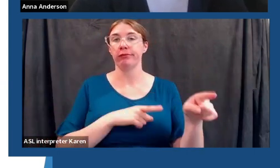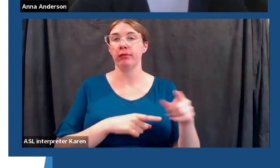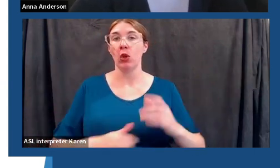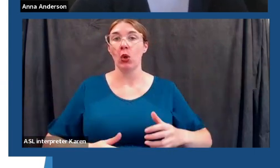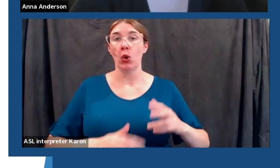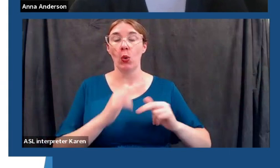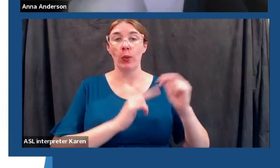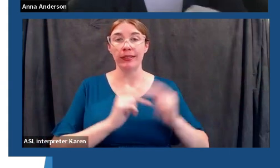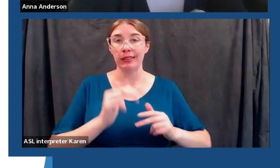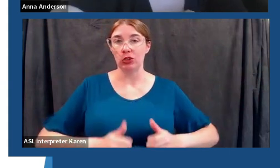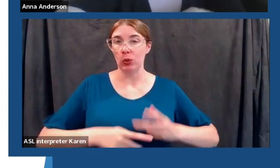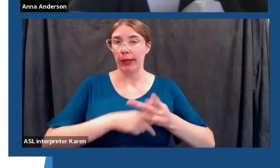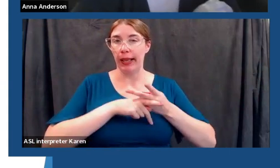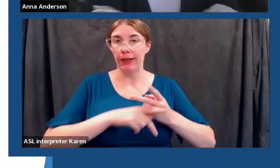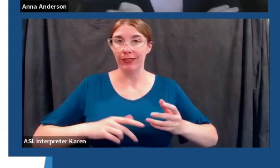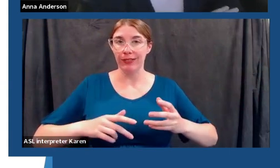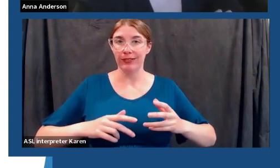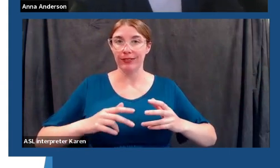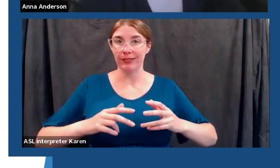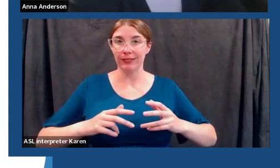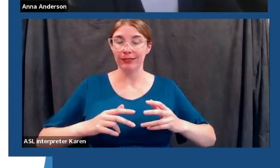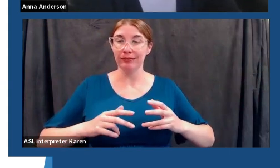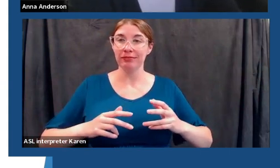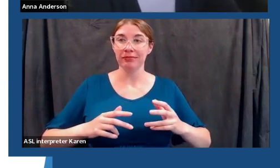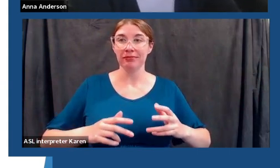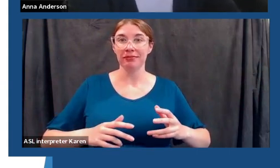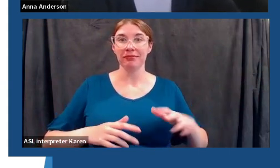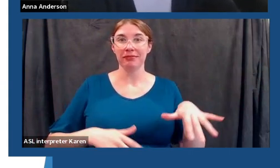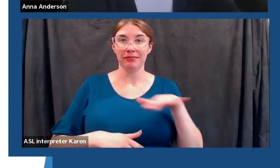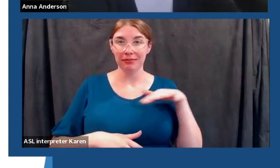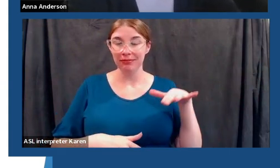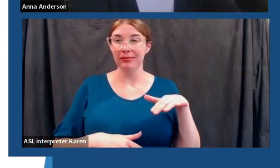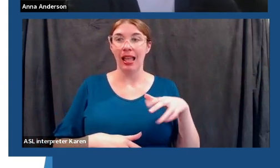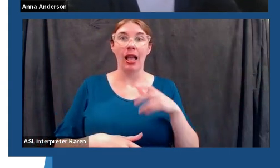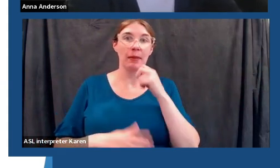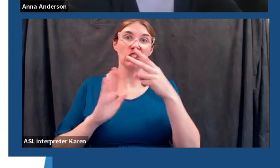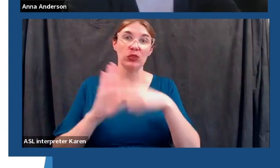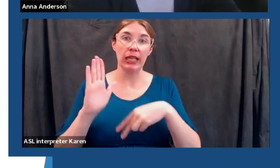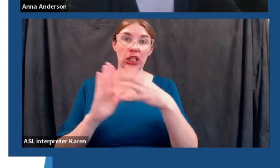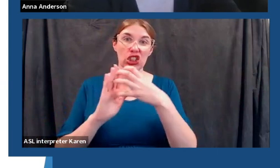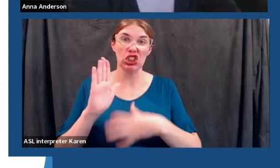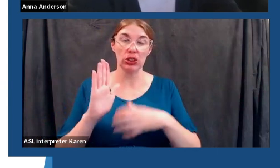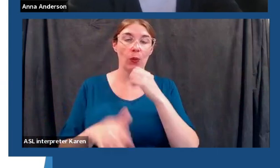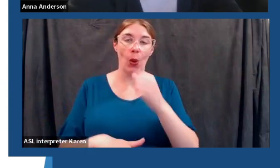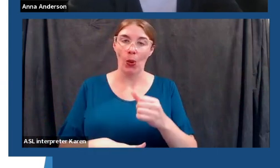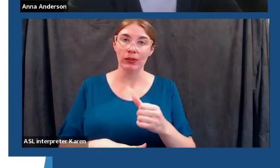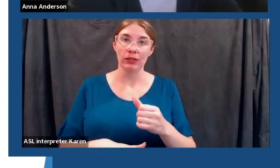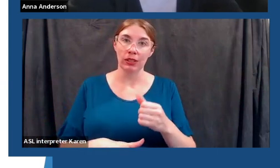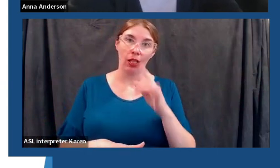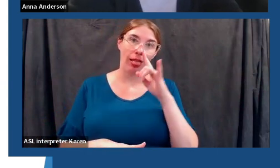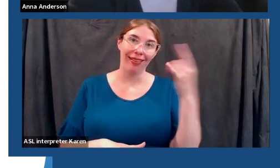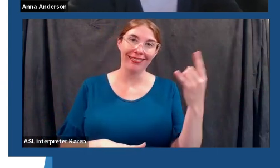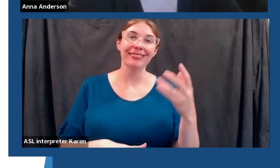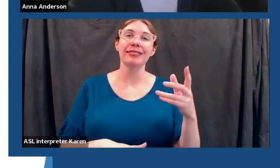I will not read these to you out loud because that would be boring, but they are here for your reference. The residential